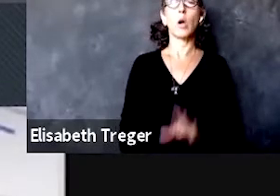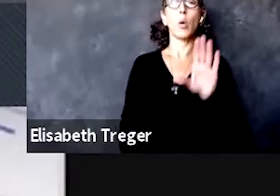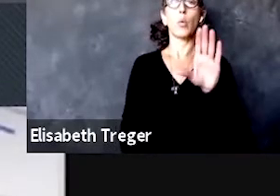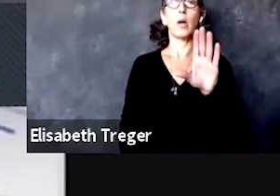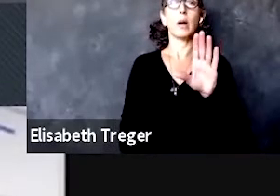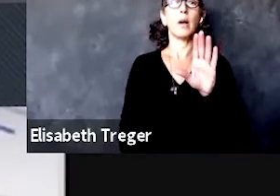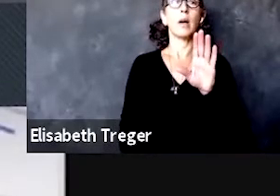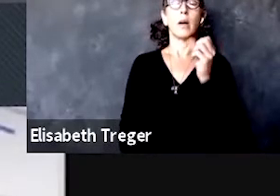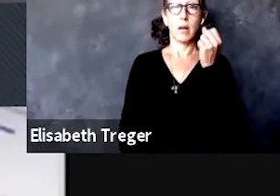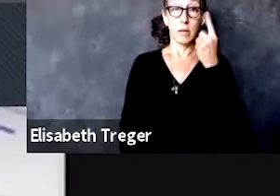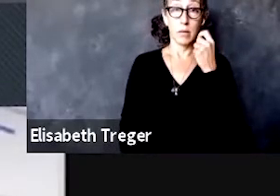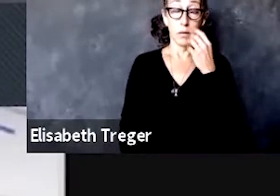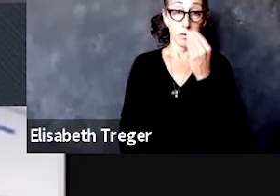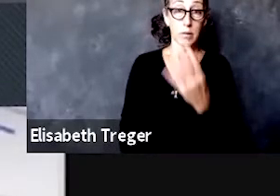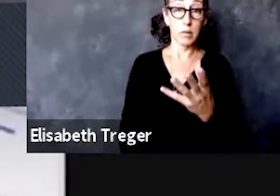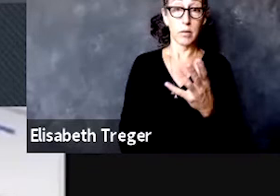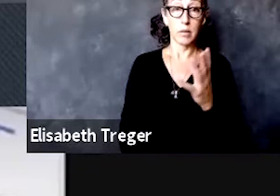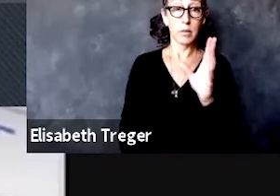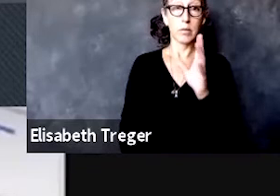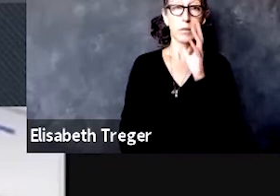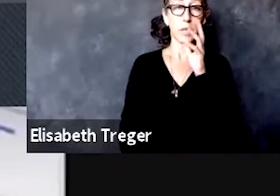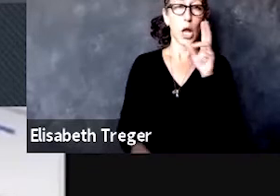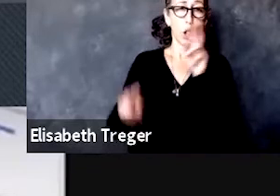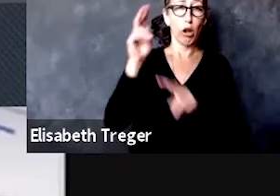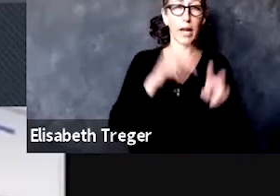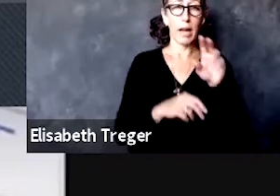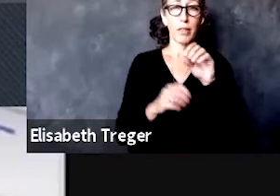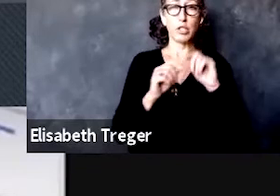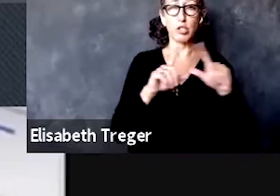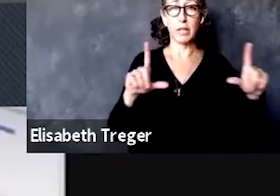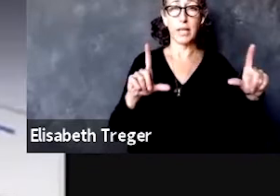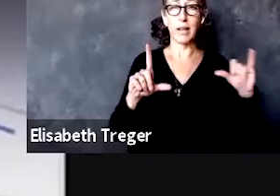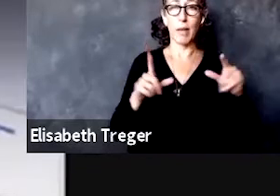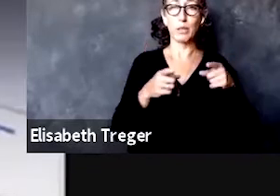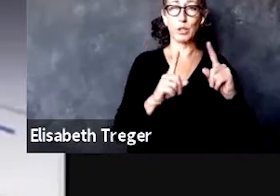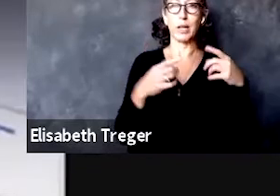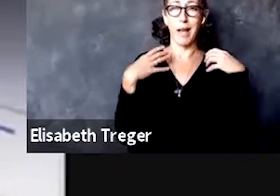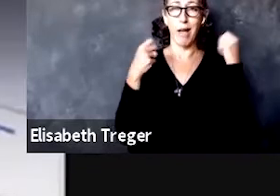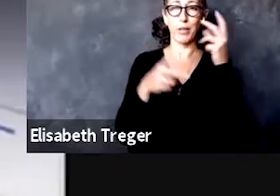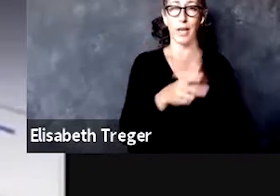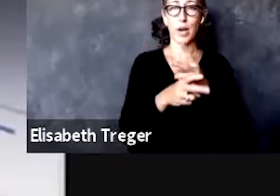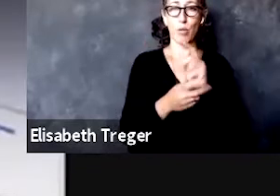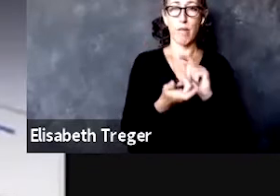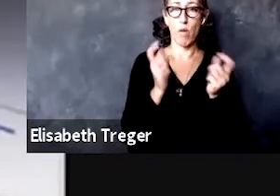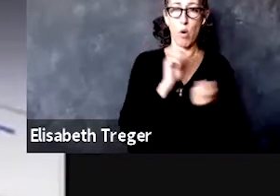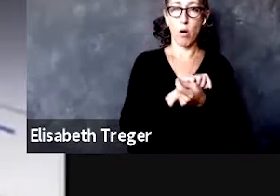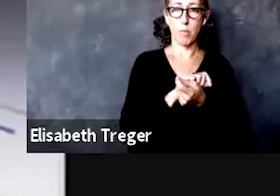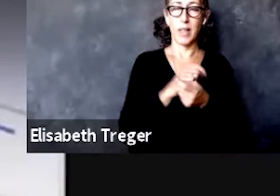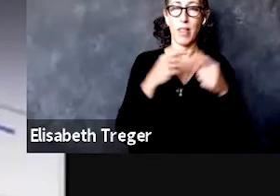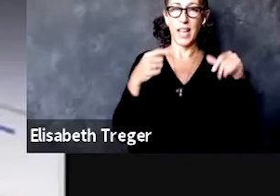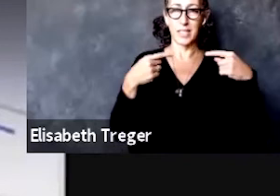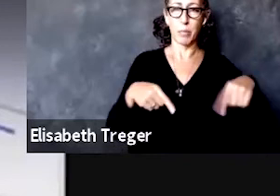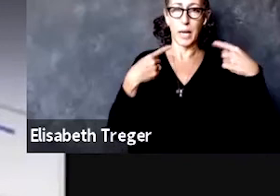way, don't really mind the screen. This was done actually during the healthcare reform debates. And he's going through words that